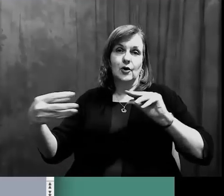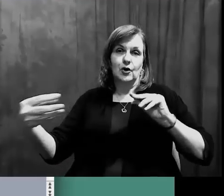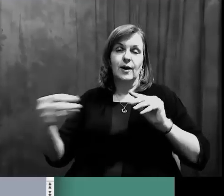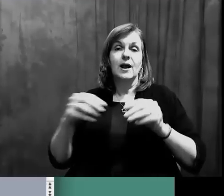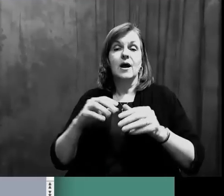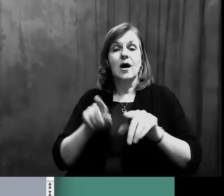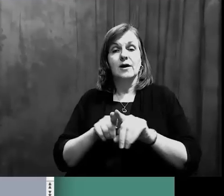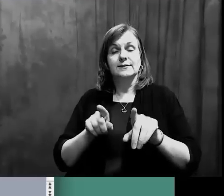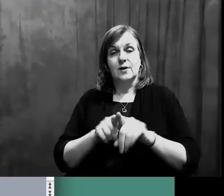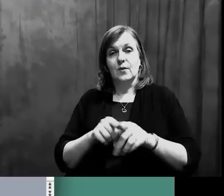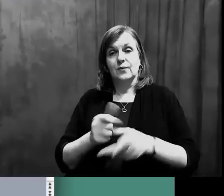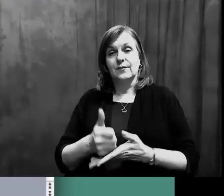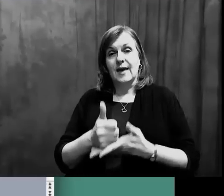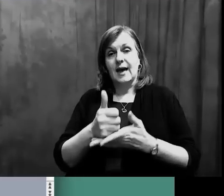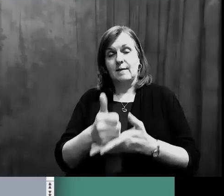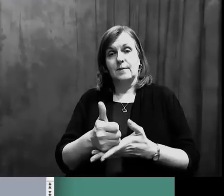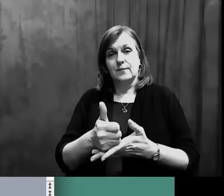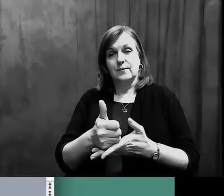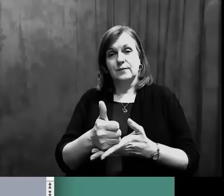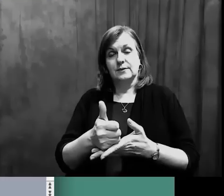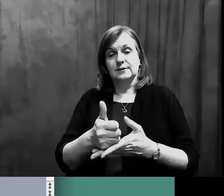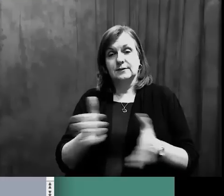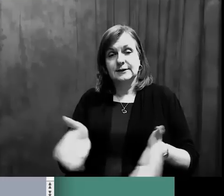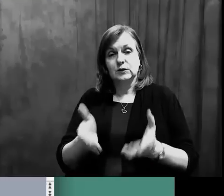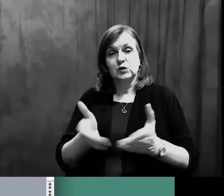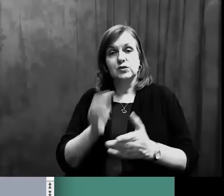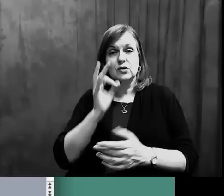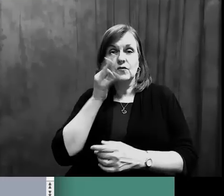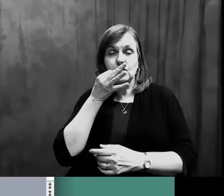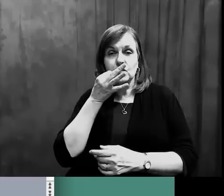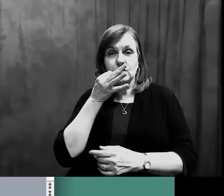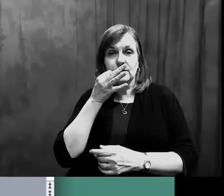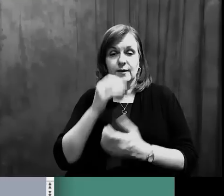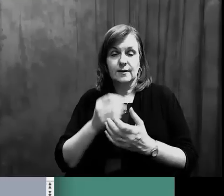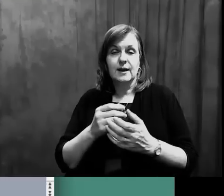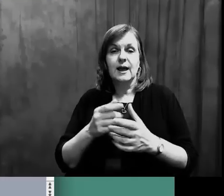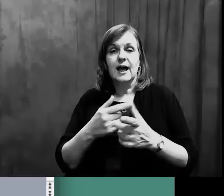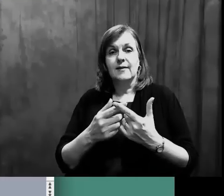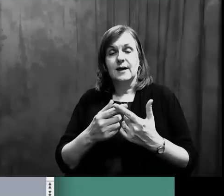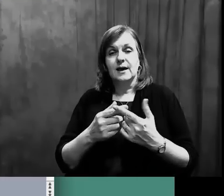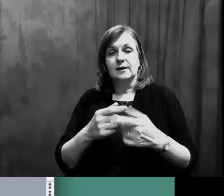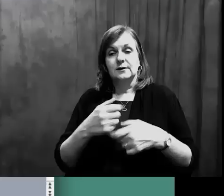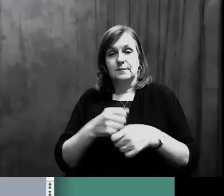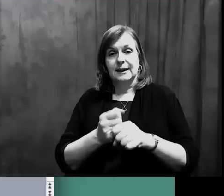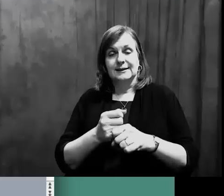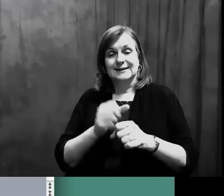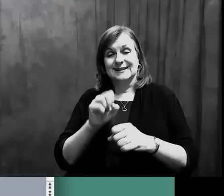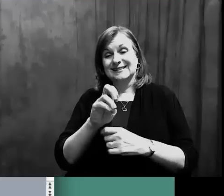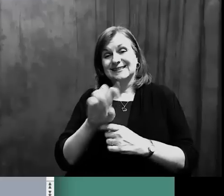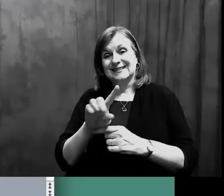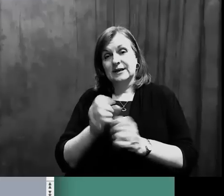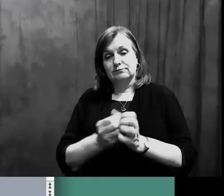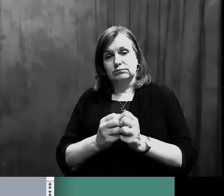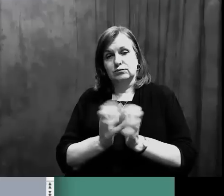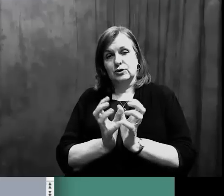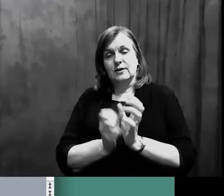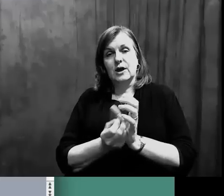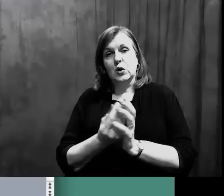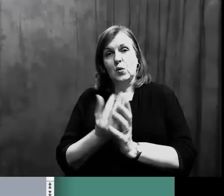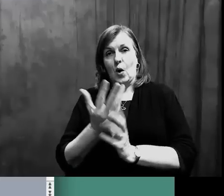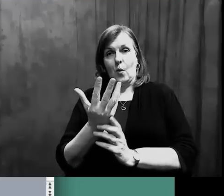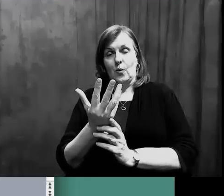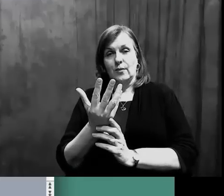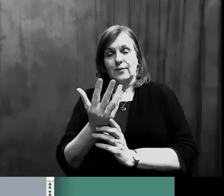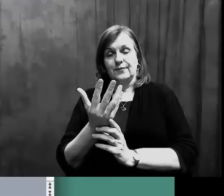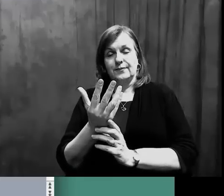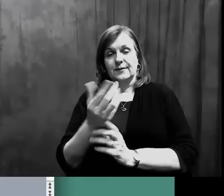to become longer and longer and longer, and also helping to promote fruit development and seed germination.